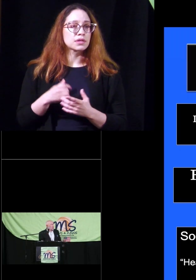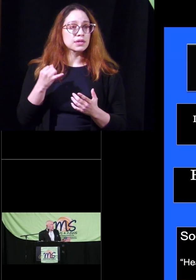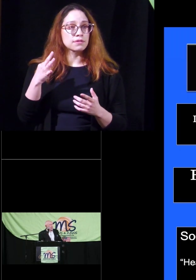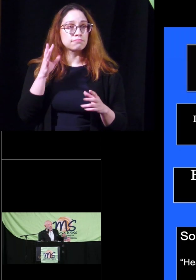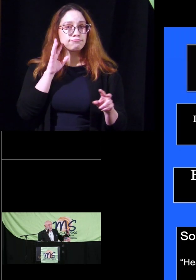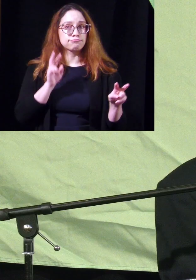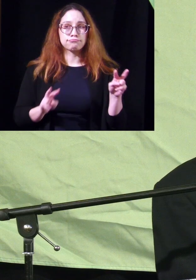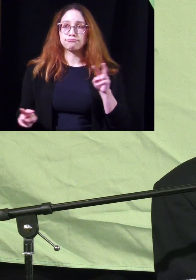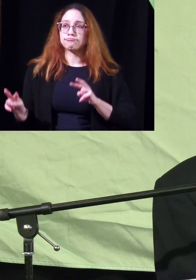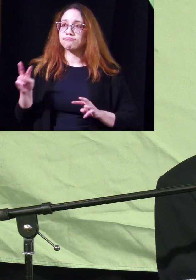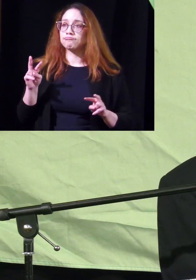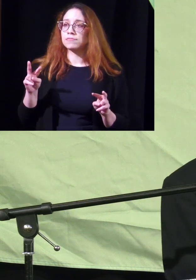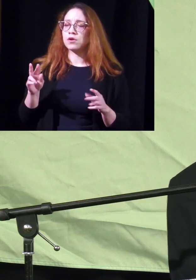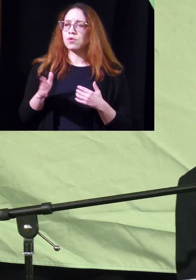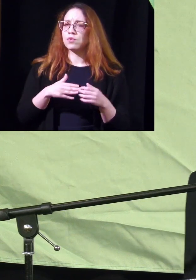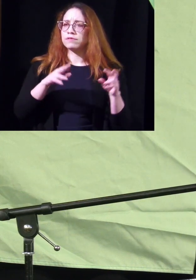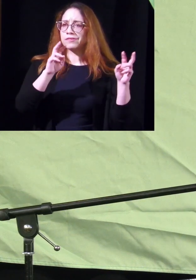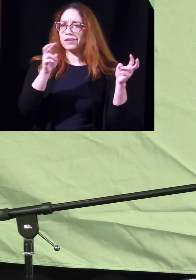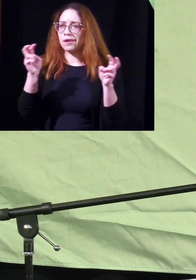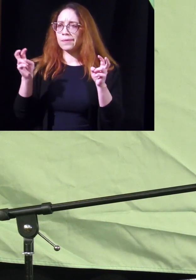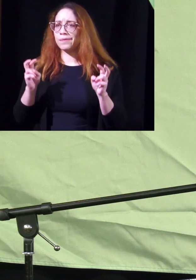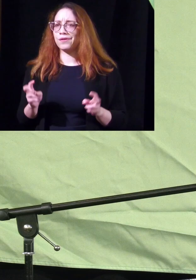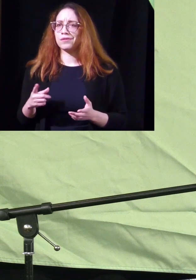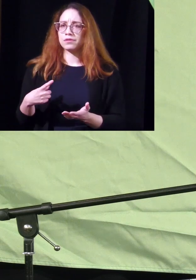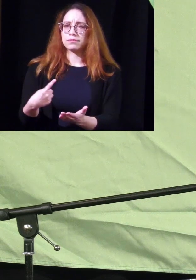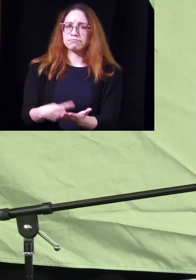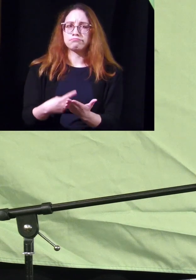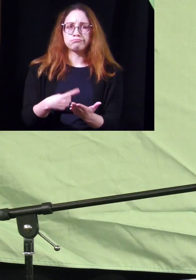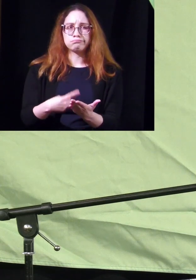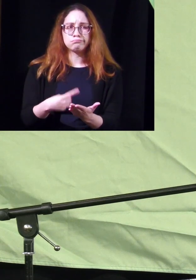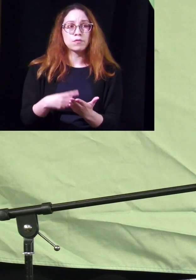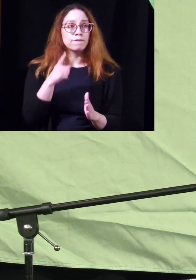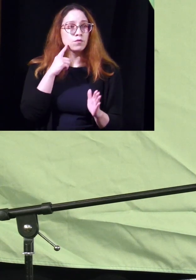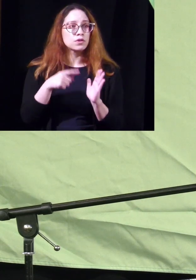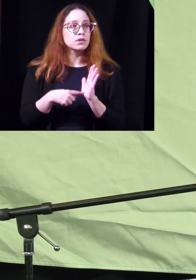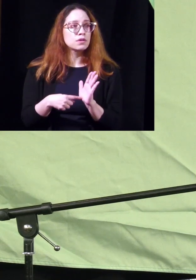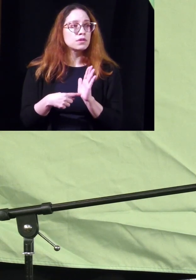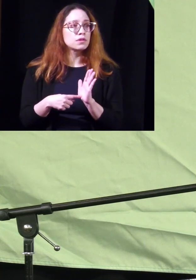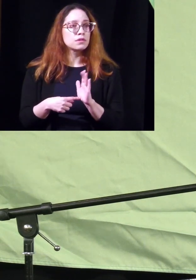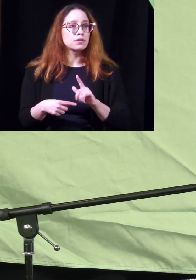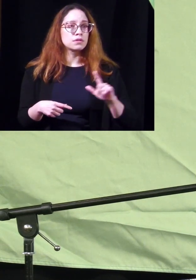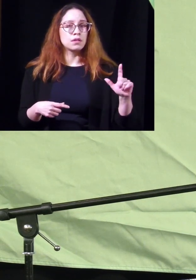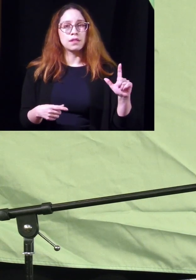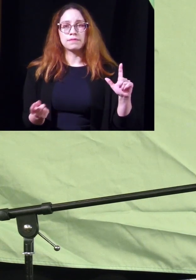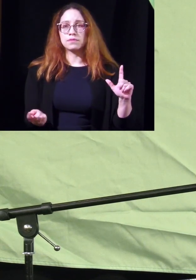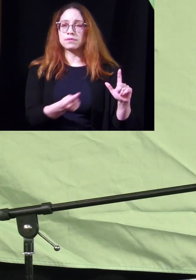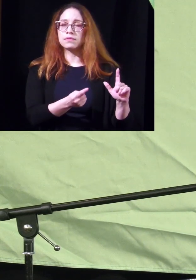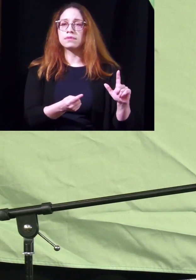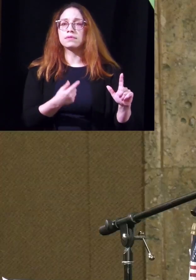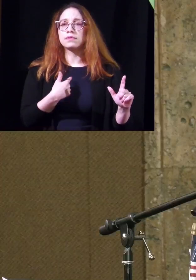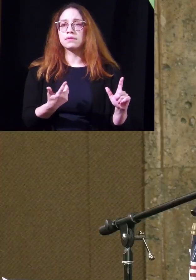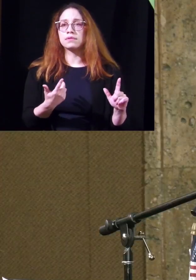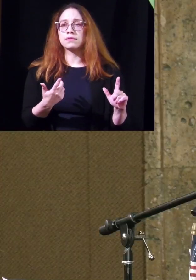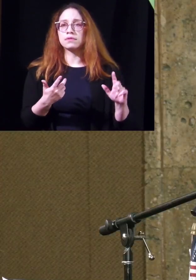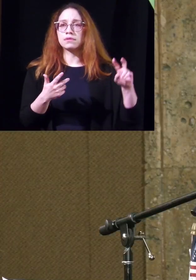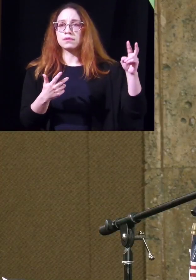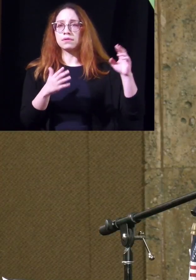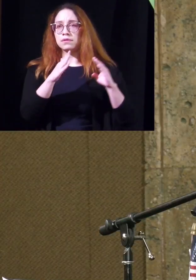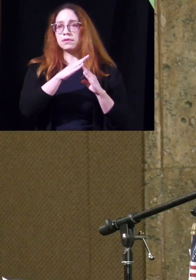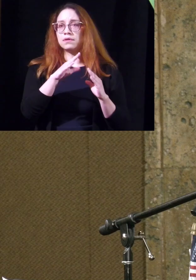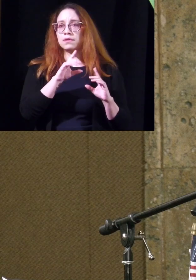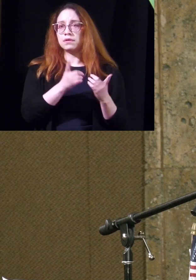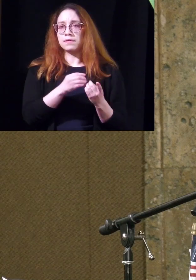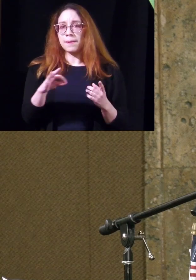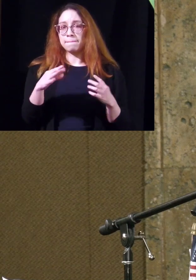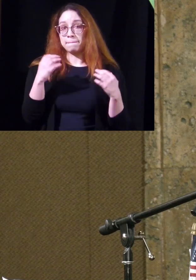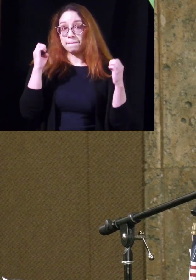you look around, we pick any topic that you see and discuss it. For example, on the left-hand side, second from the top, you see the Department